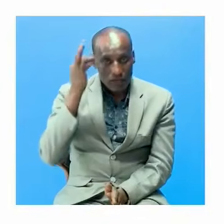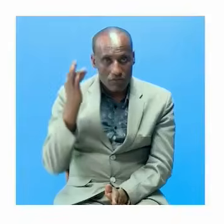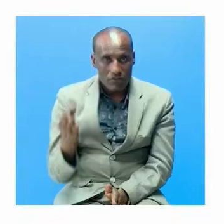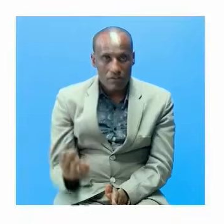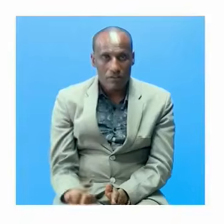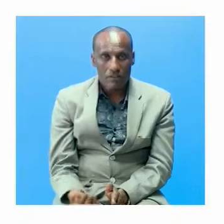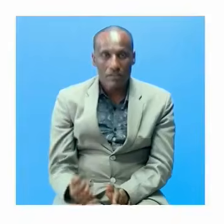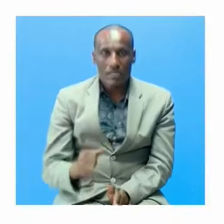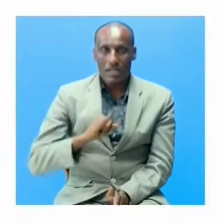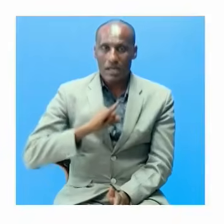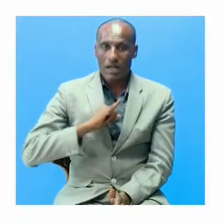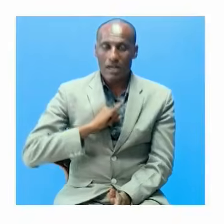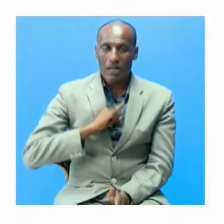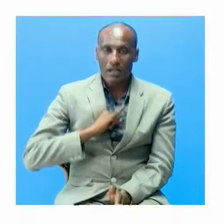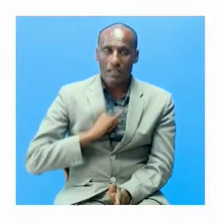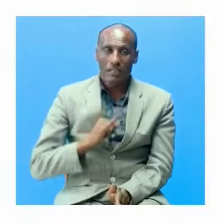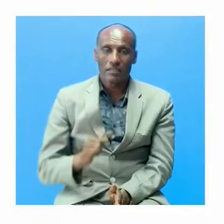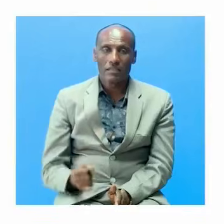later